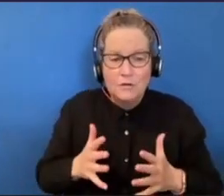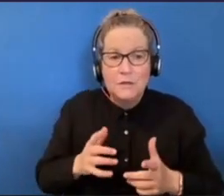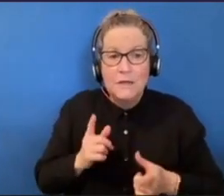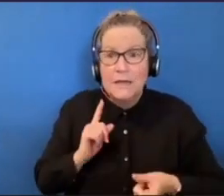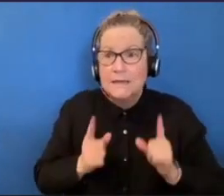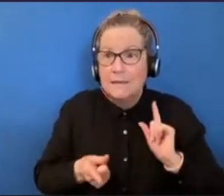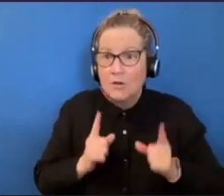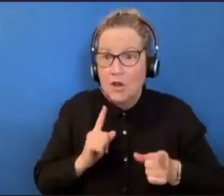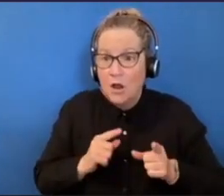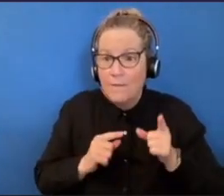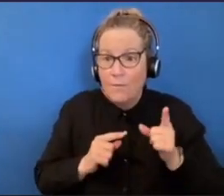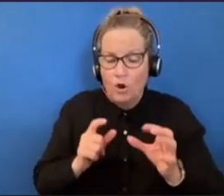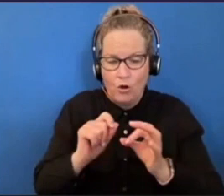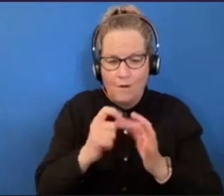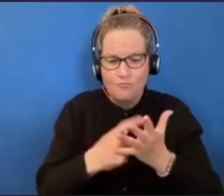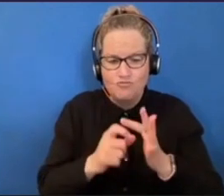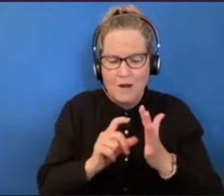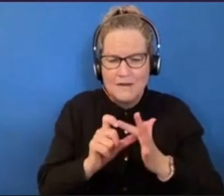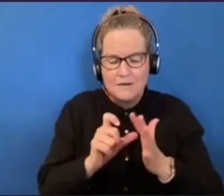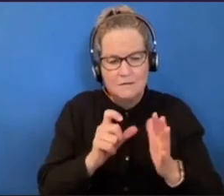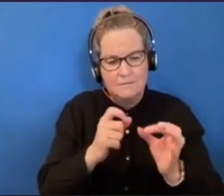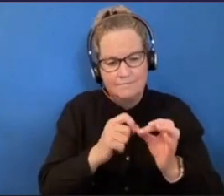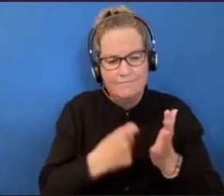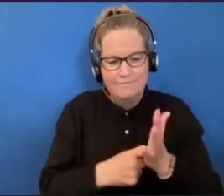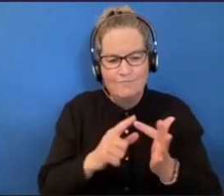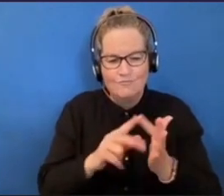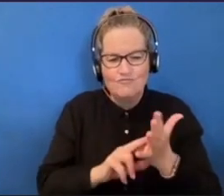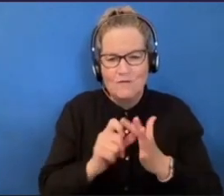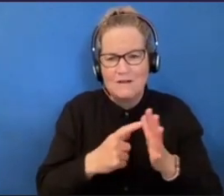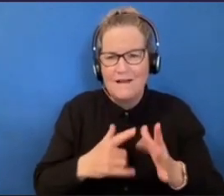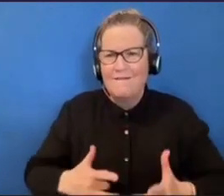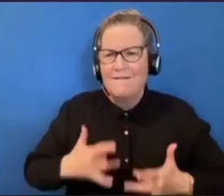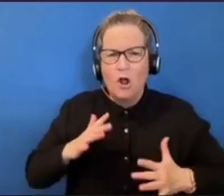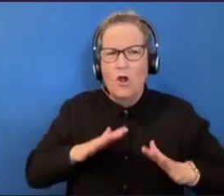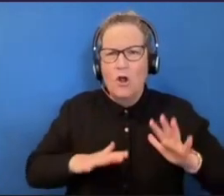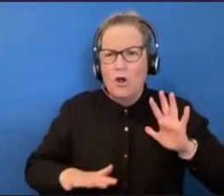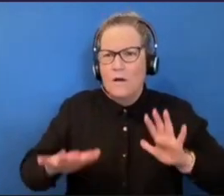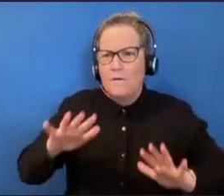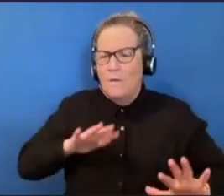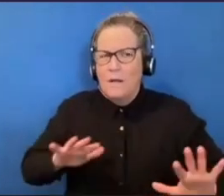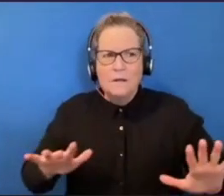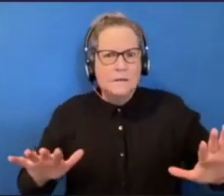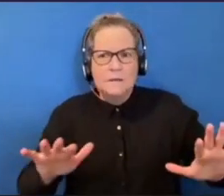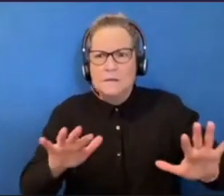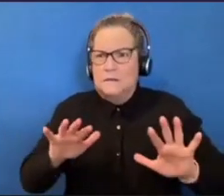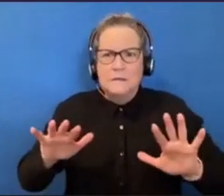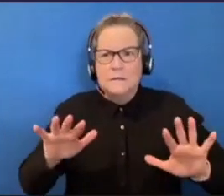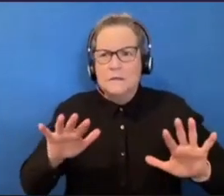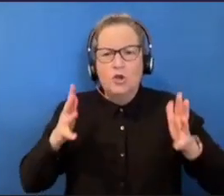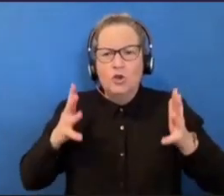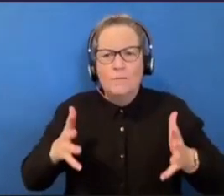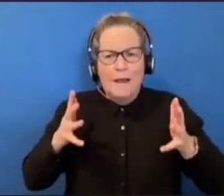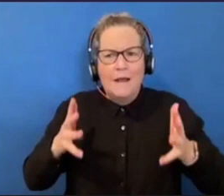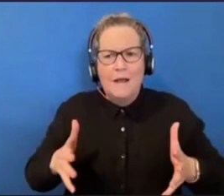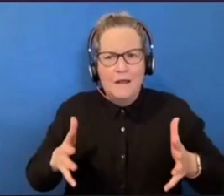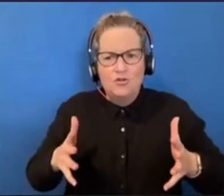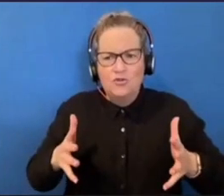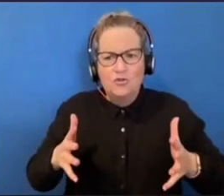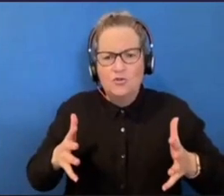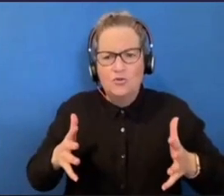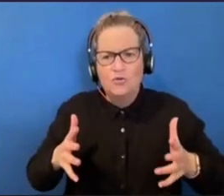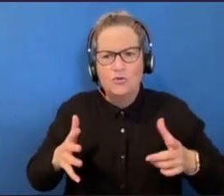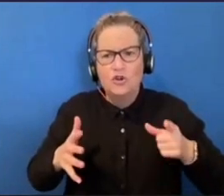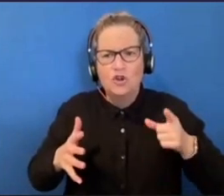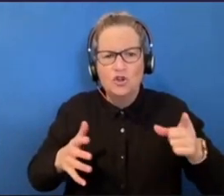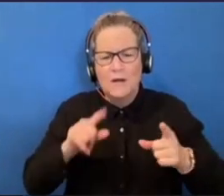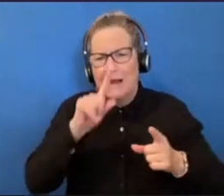world would kind of overcome her. She'd be totally frustrated with what was happening around and her inability to get to do what